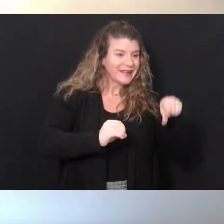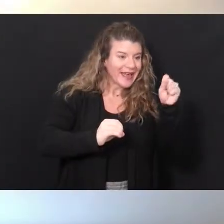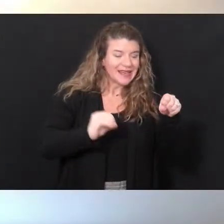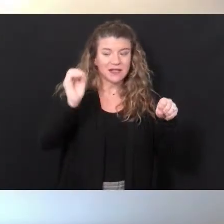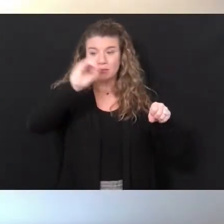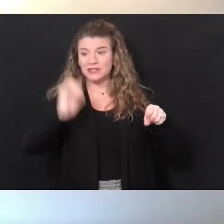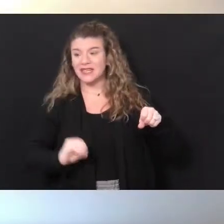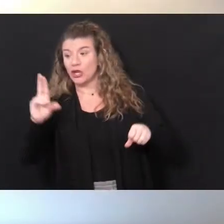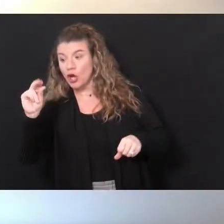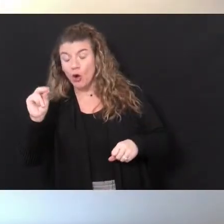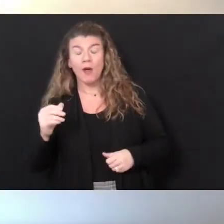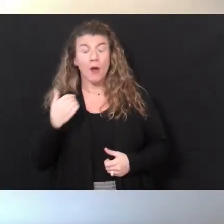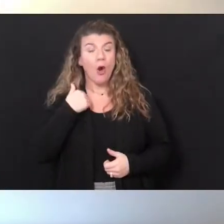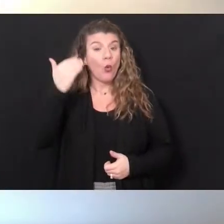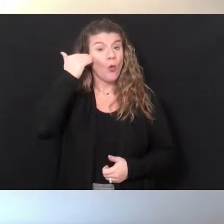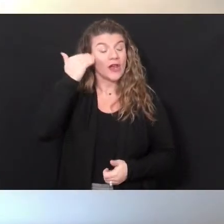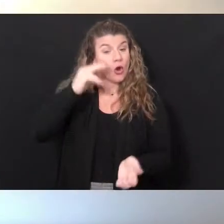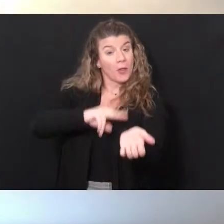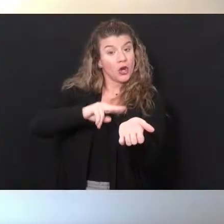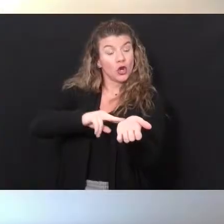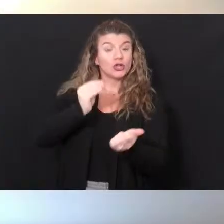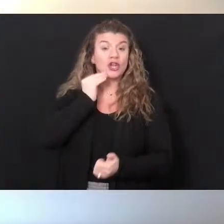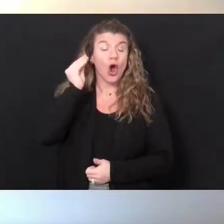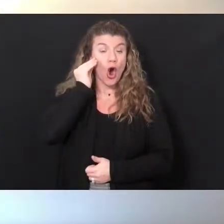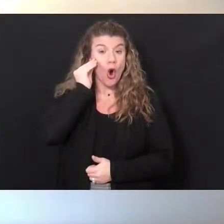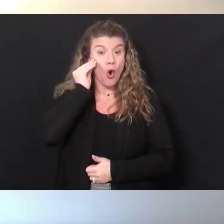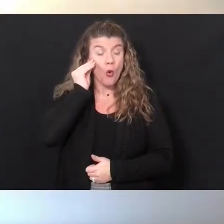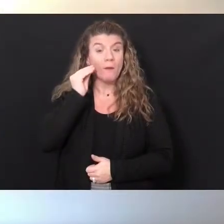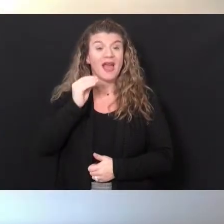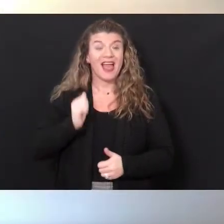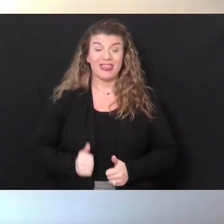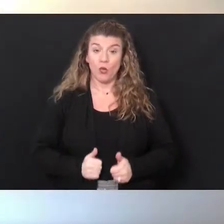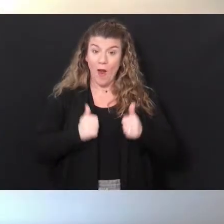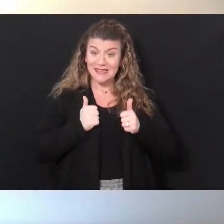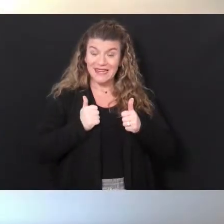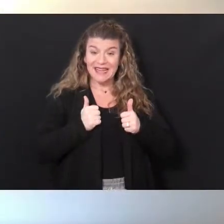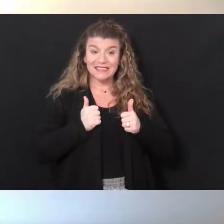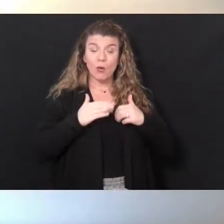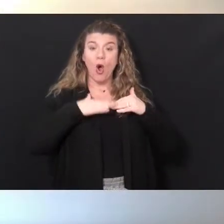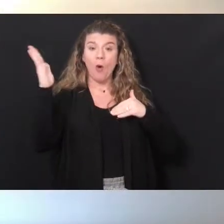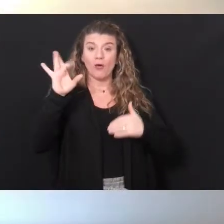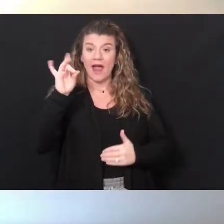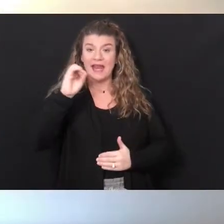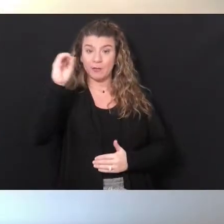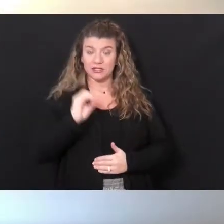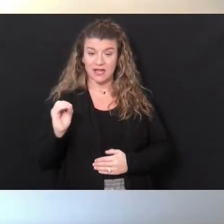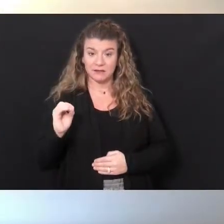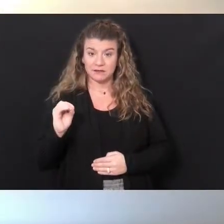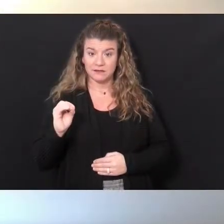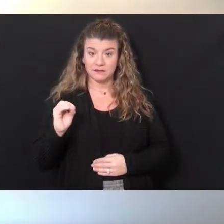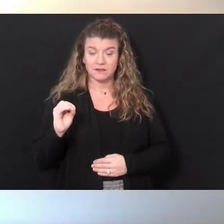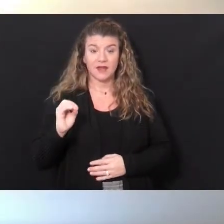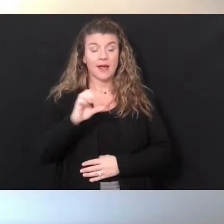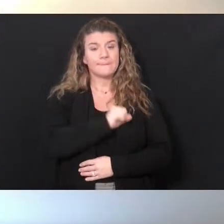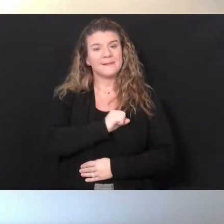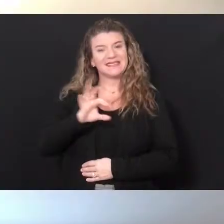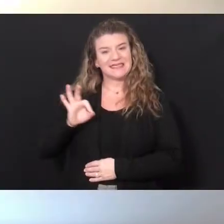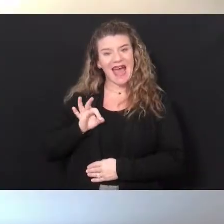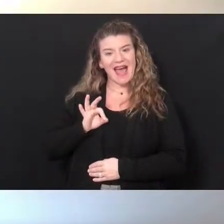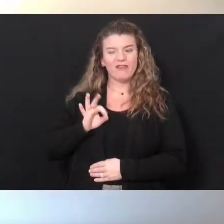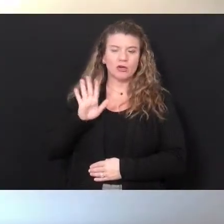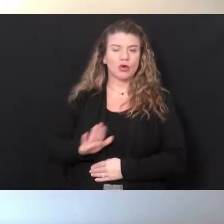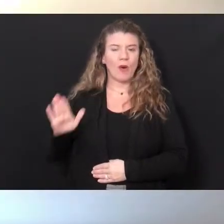nursing homes that the residents took it at a rate over 80+%, but staff was about